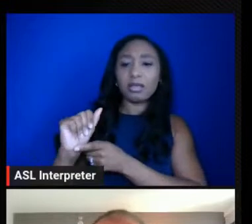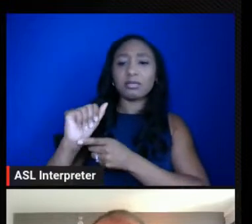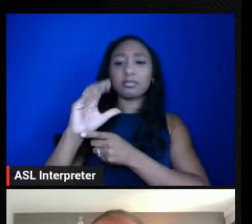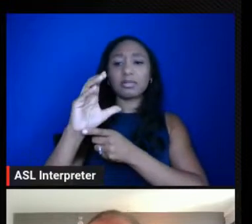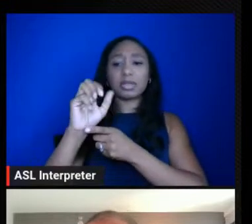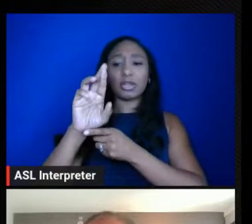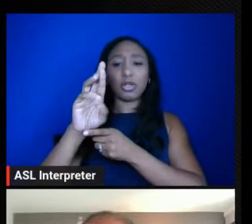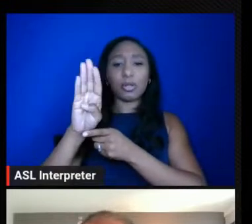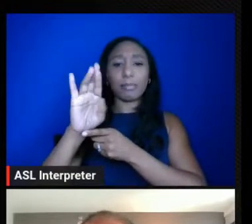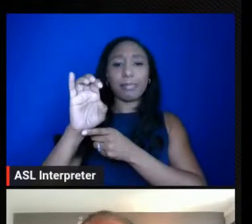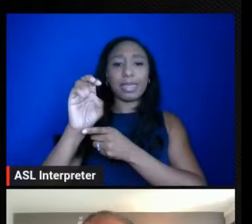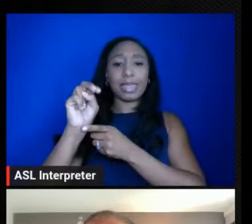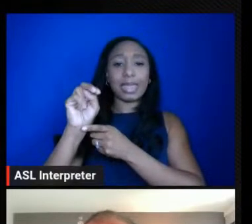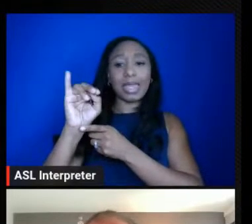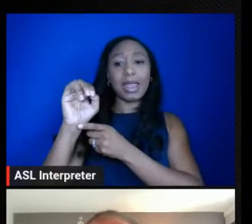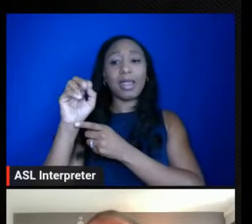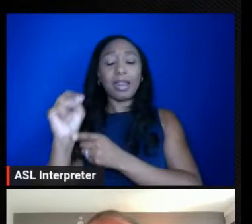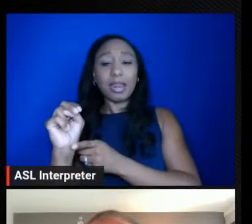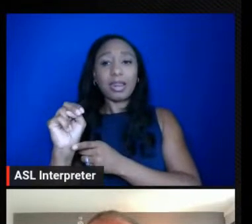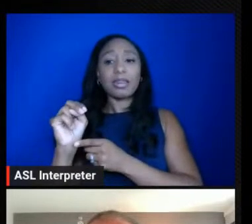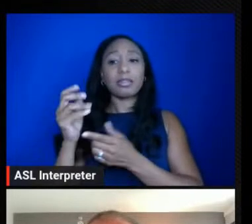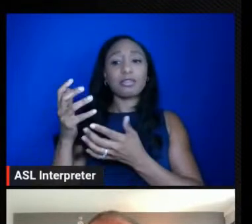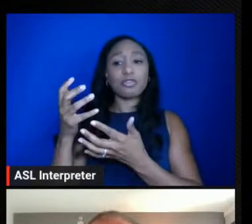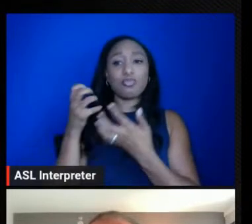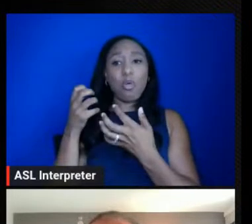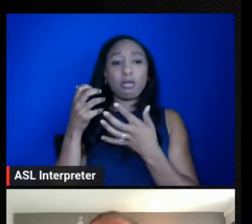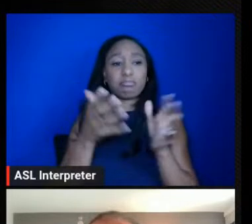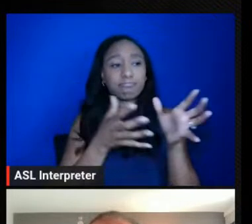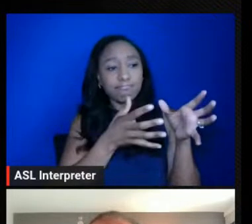of enslaving them here in the United States.